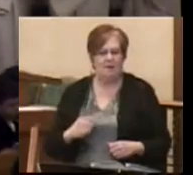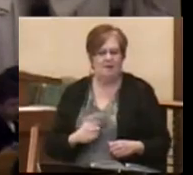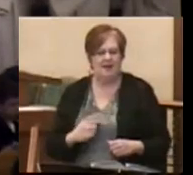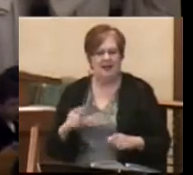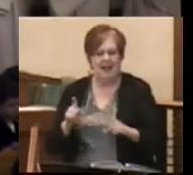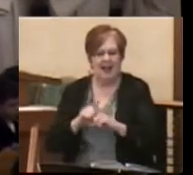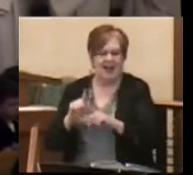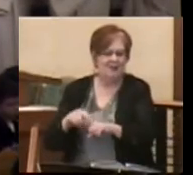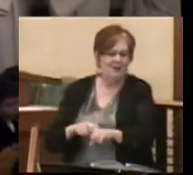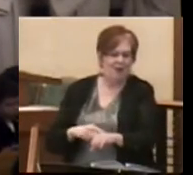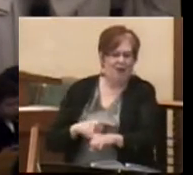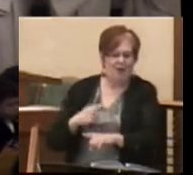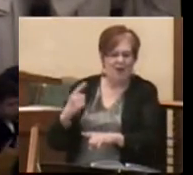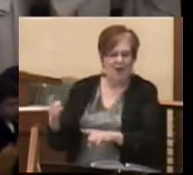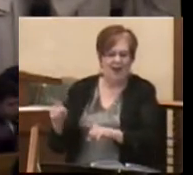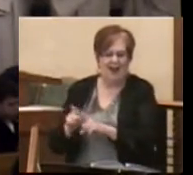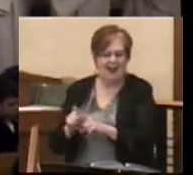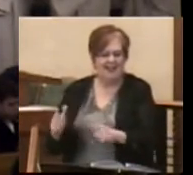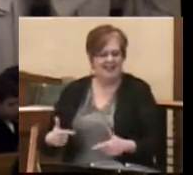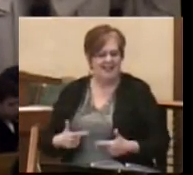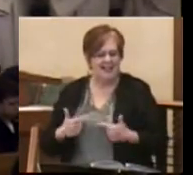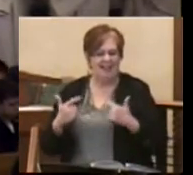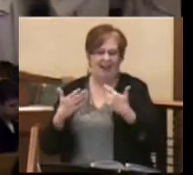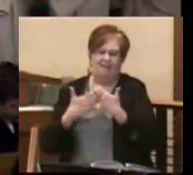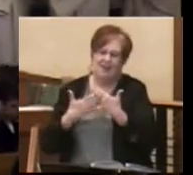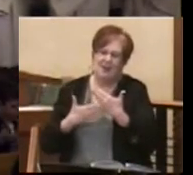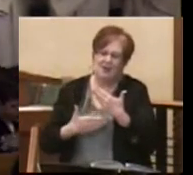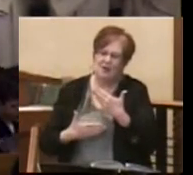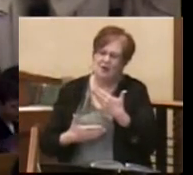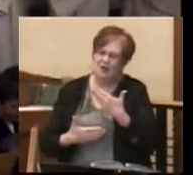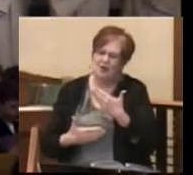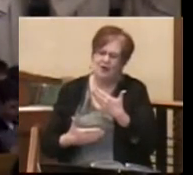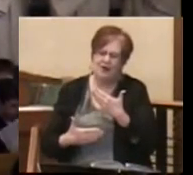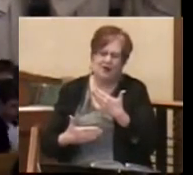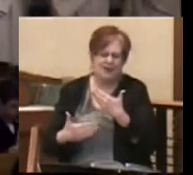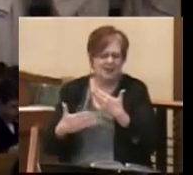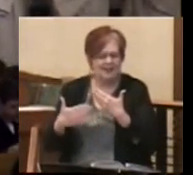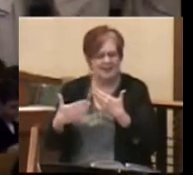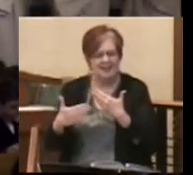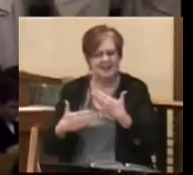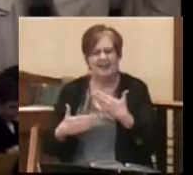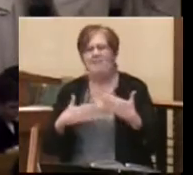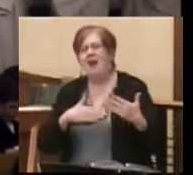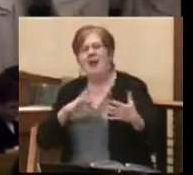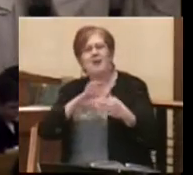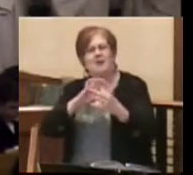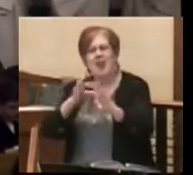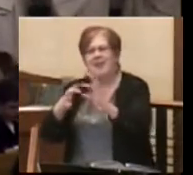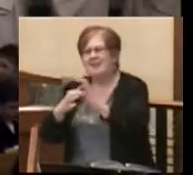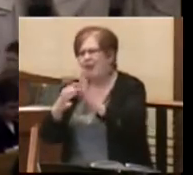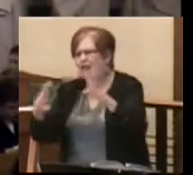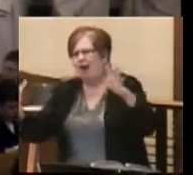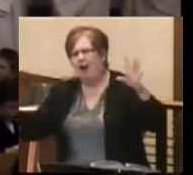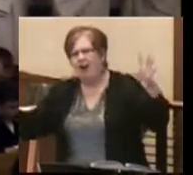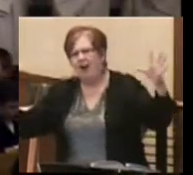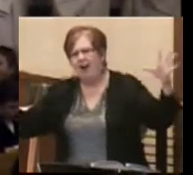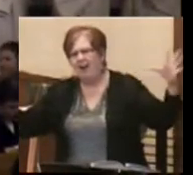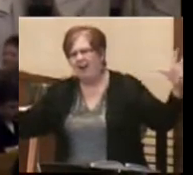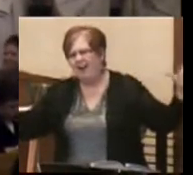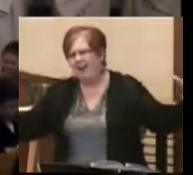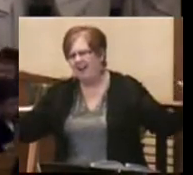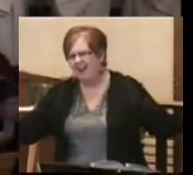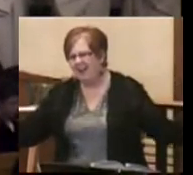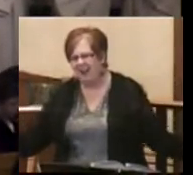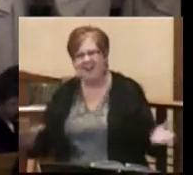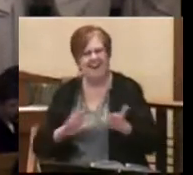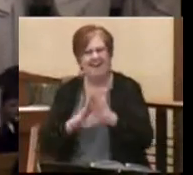As long as life endures, my chains are